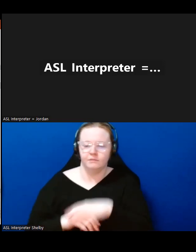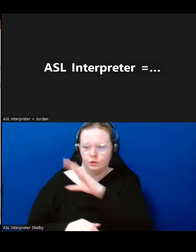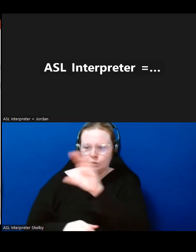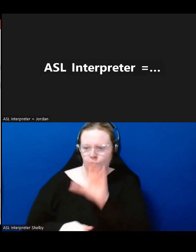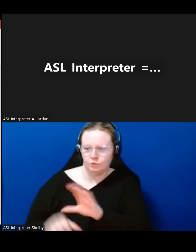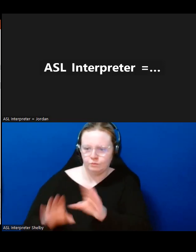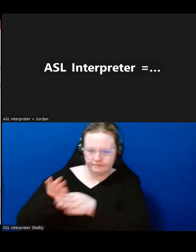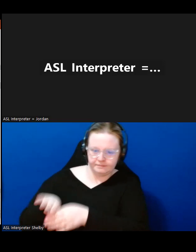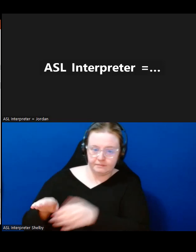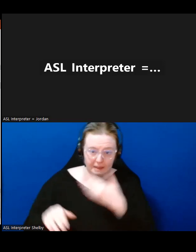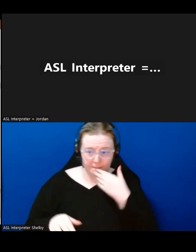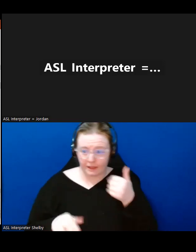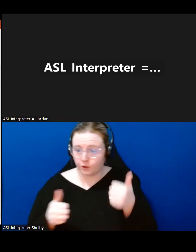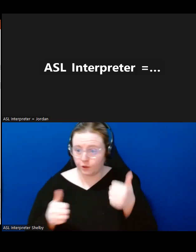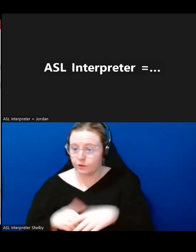Okay, is that better?